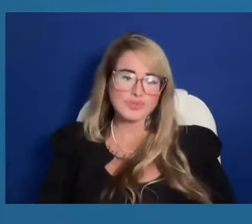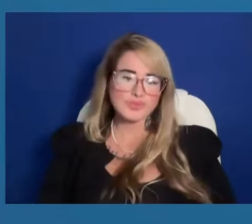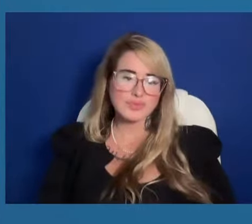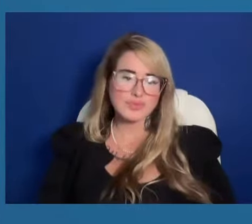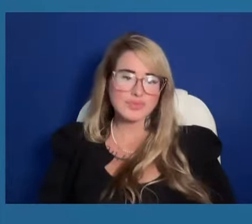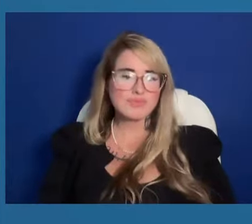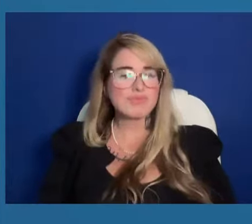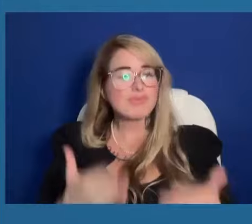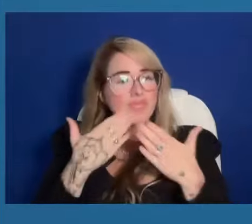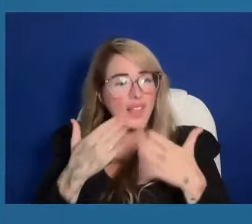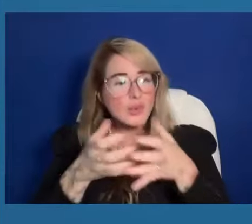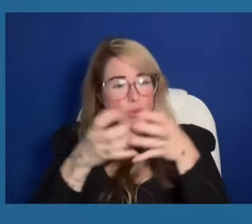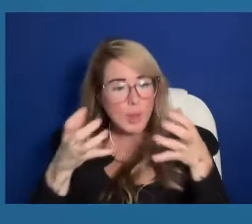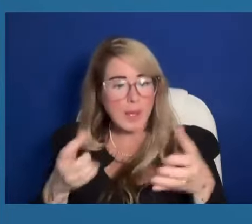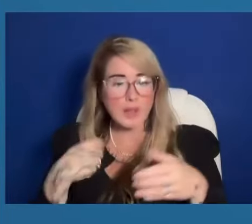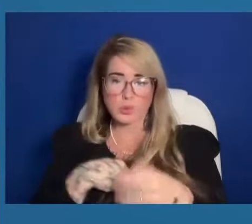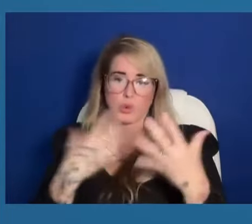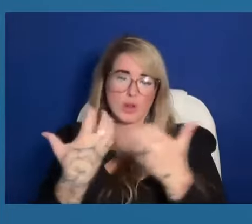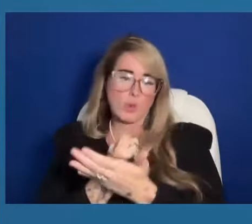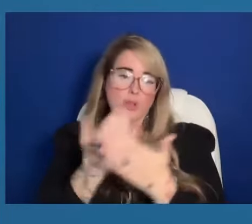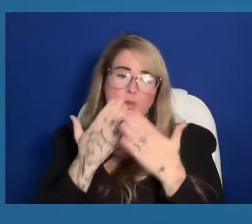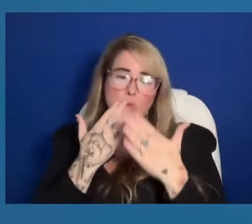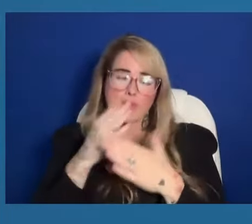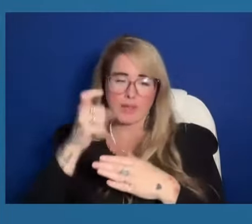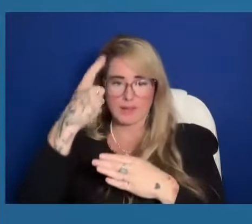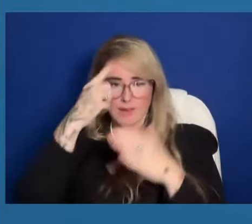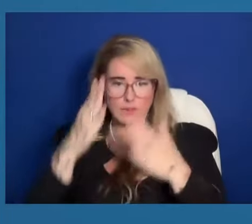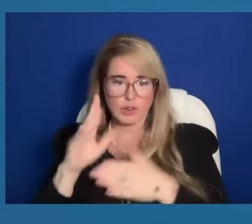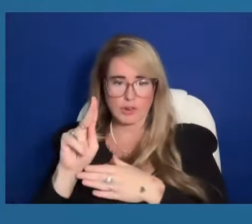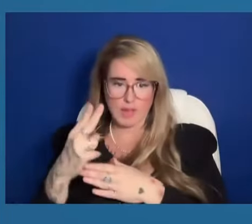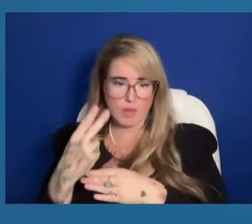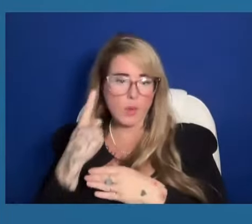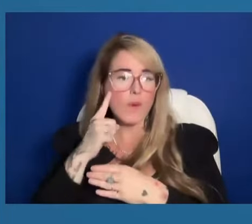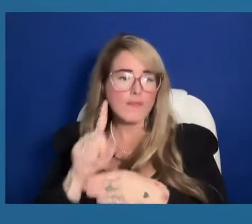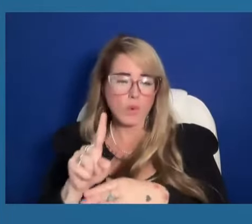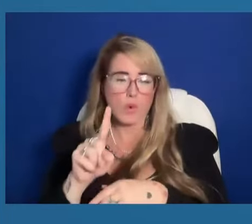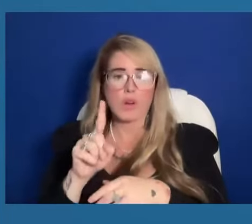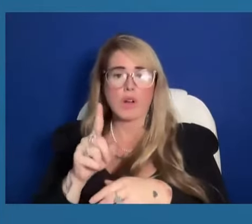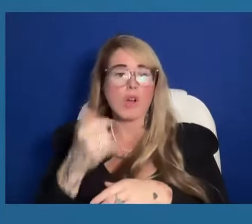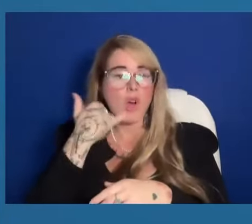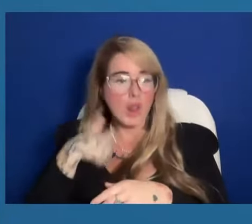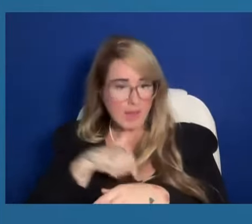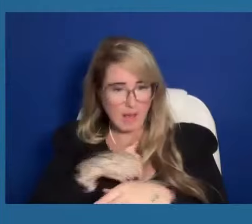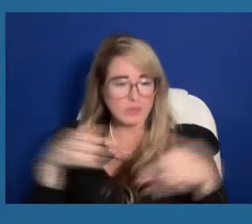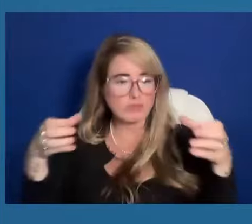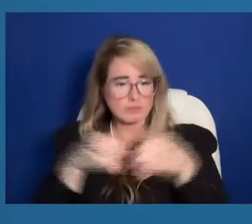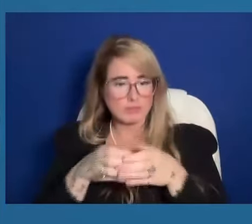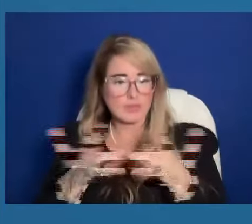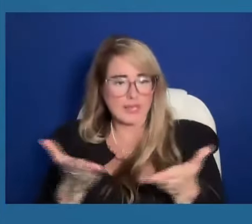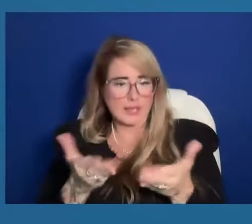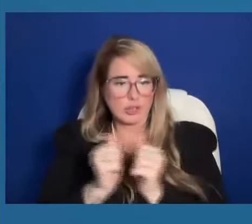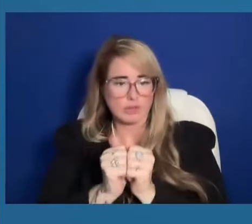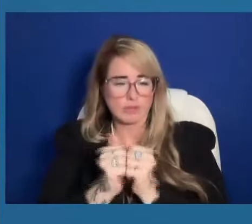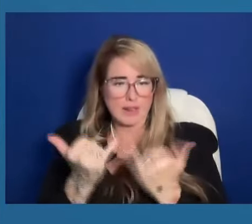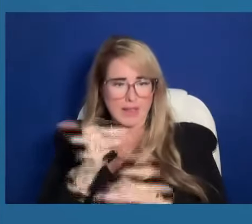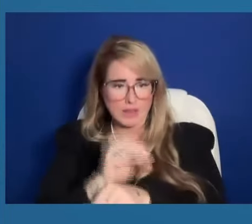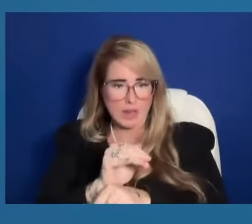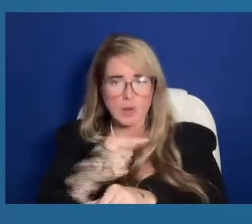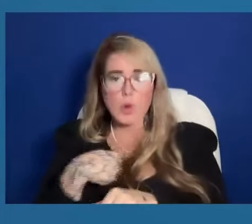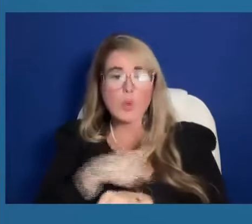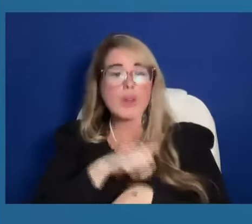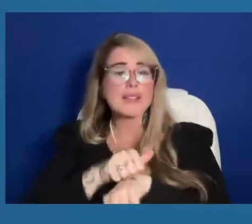Thank you so much. We want to thank Governor Hochul for calling us and convening us here tonight. And we are